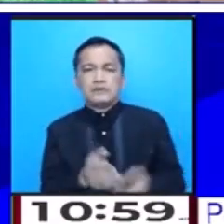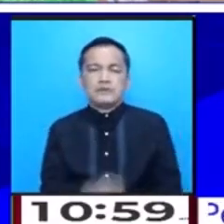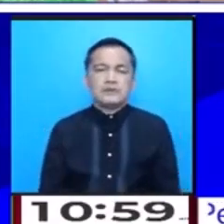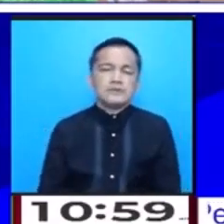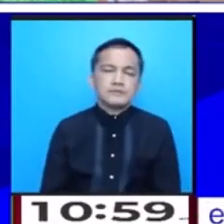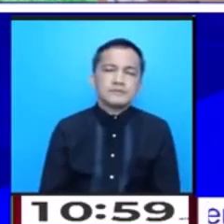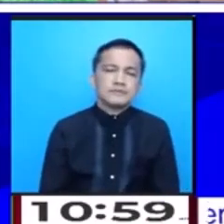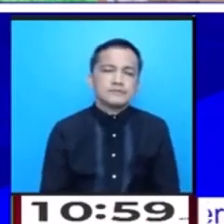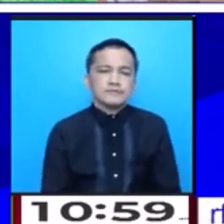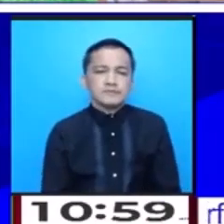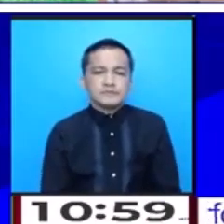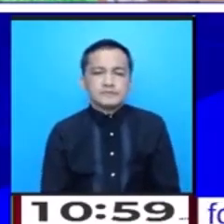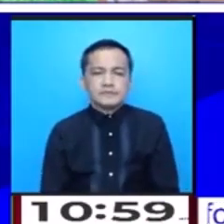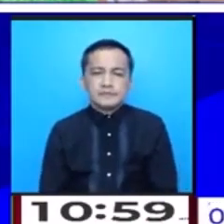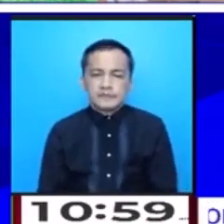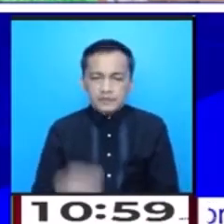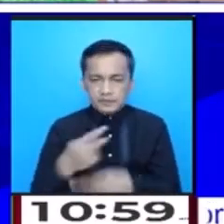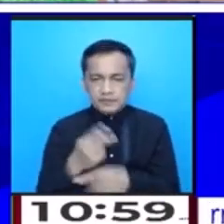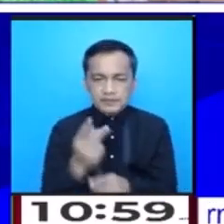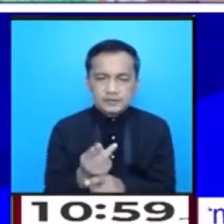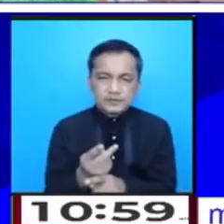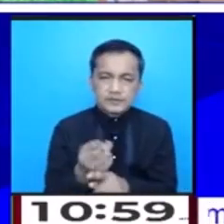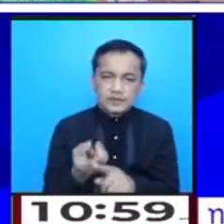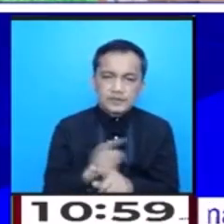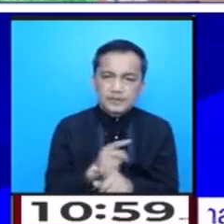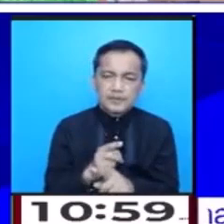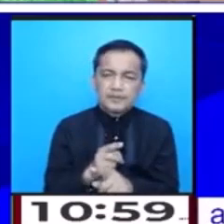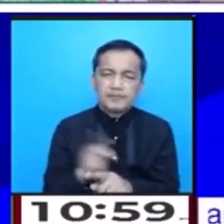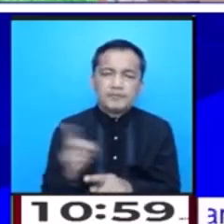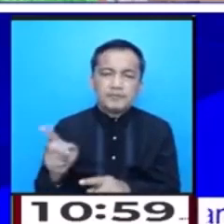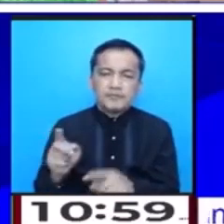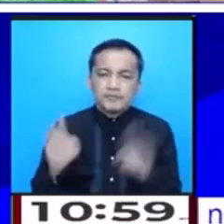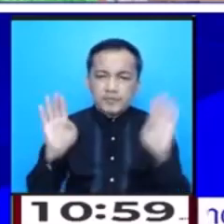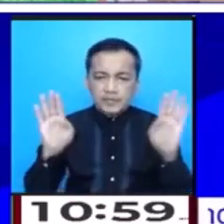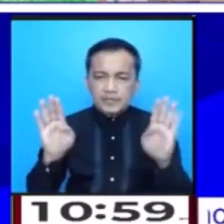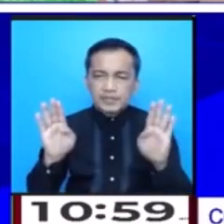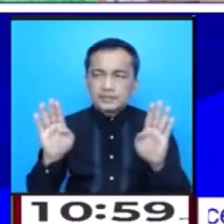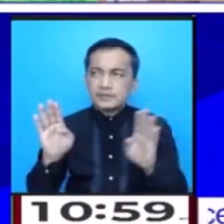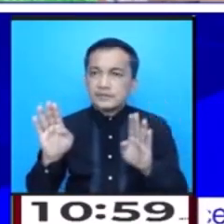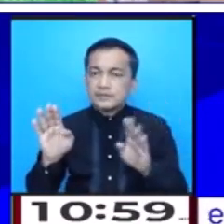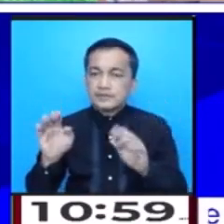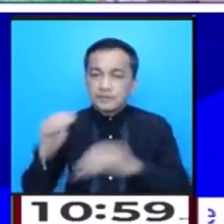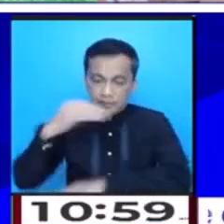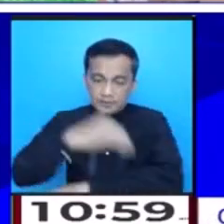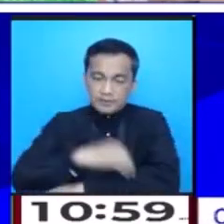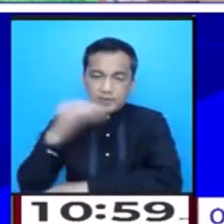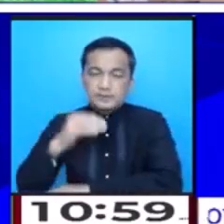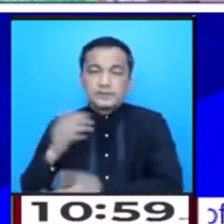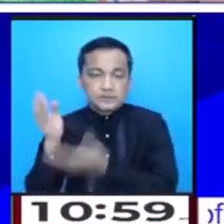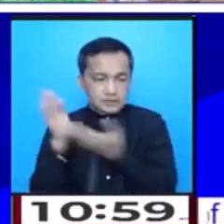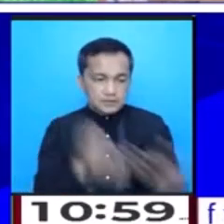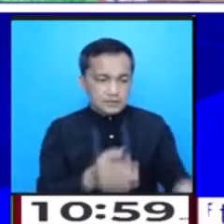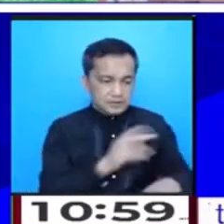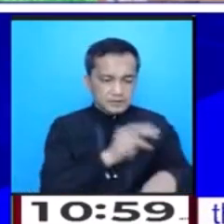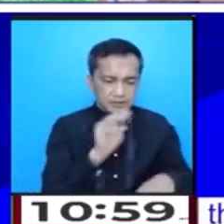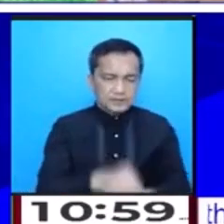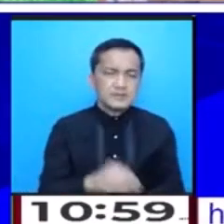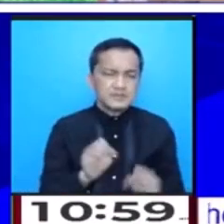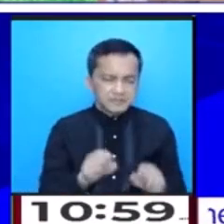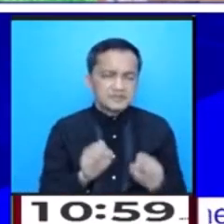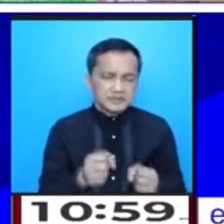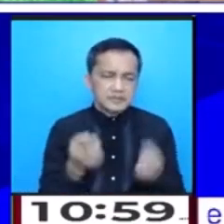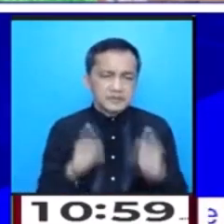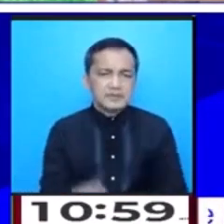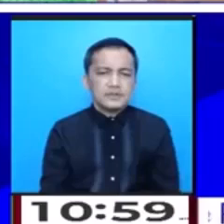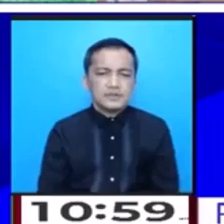agricultural produce from Benguet Mountain province to Manila, and that often happens in the last 20